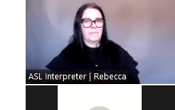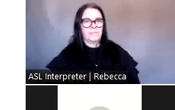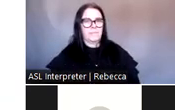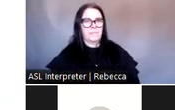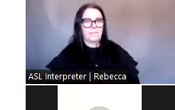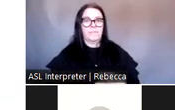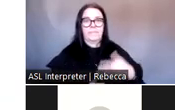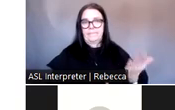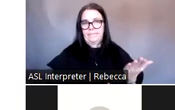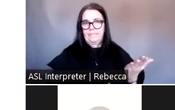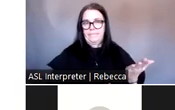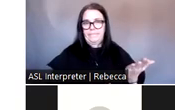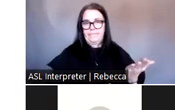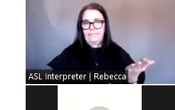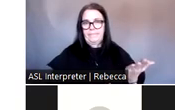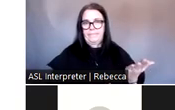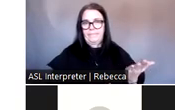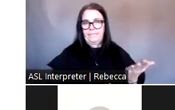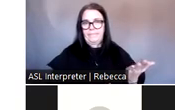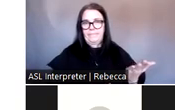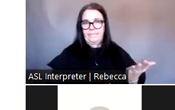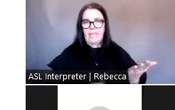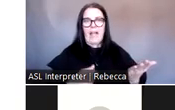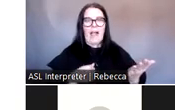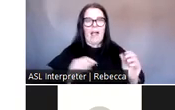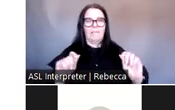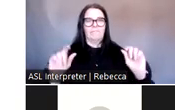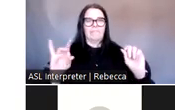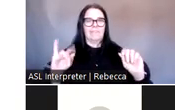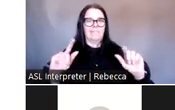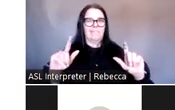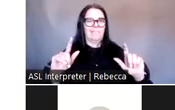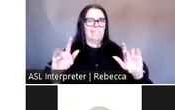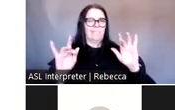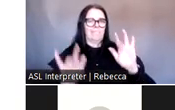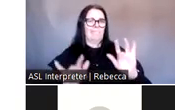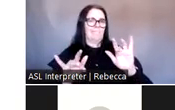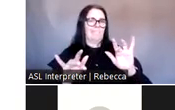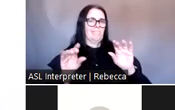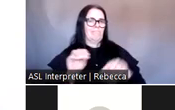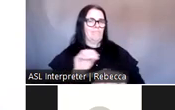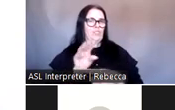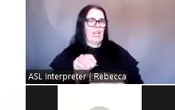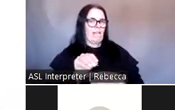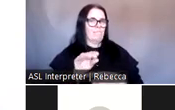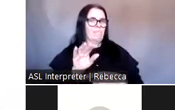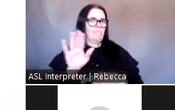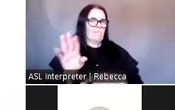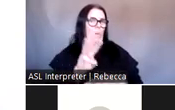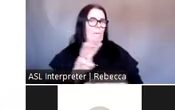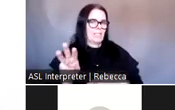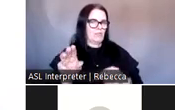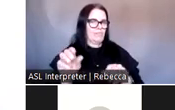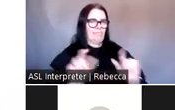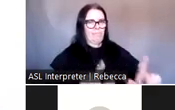And here it is. I've just made some screenshots of the web pages from a couple of these colleges, and they have